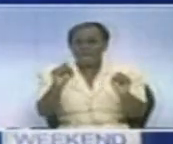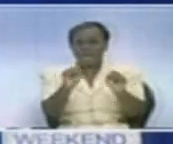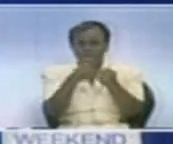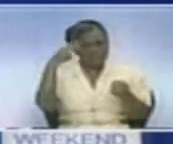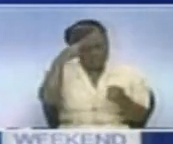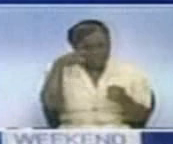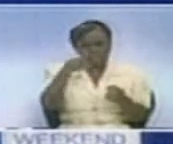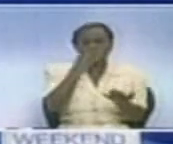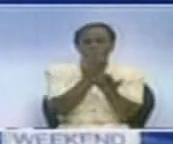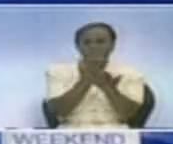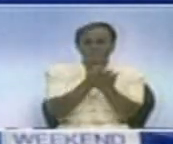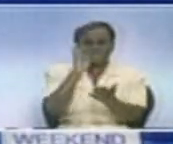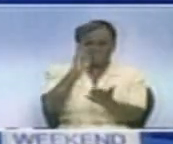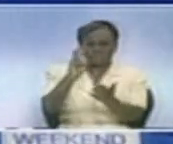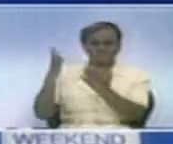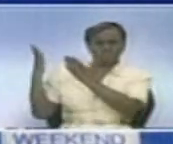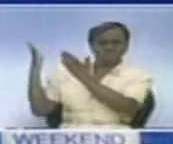this proposal. Take a look at this.